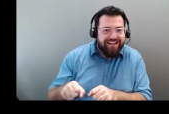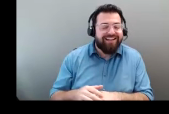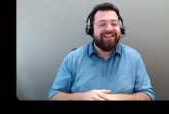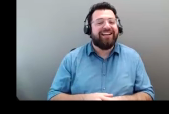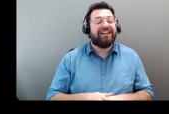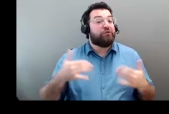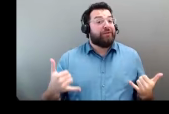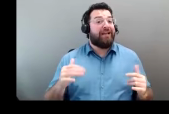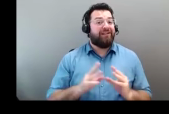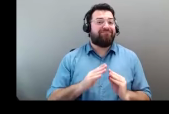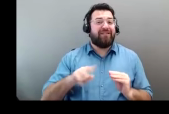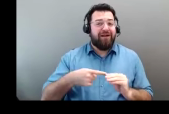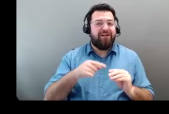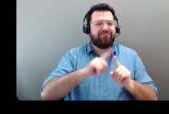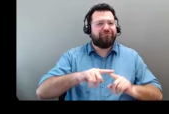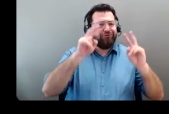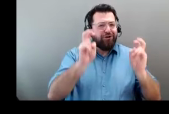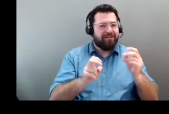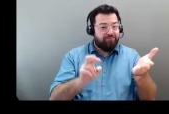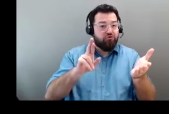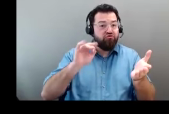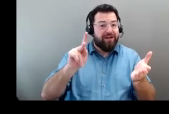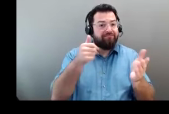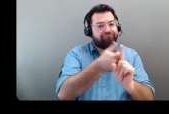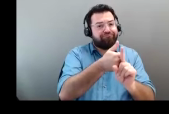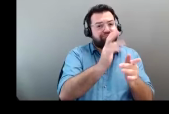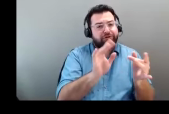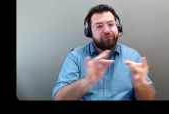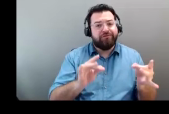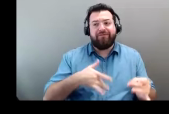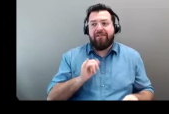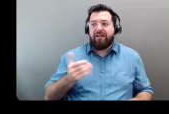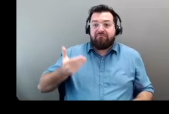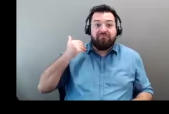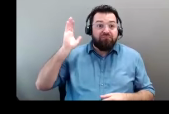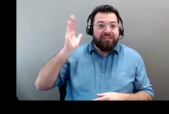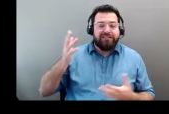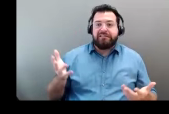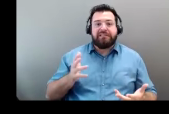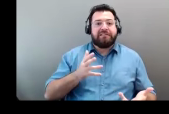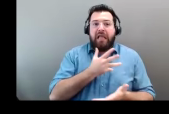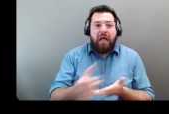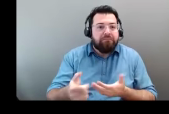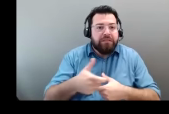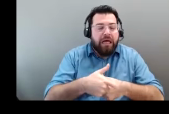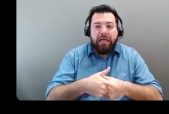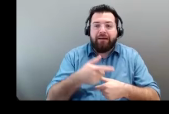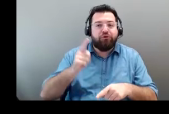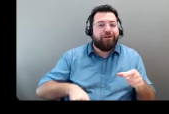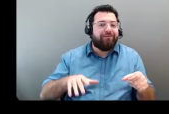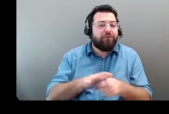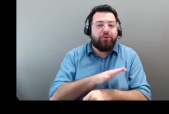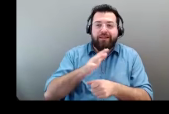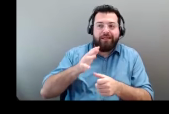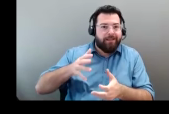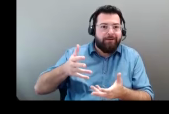the kind of areas, like Rick said, that we felt like we didn't get enough time to talk about and we thought would be hopefully